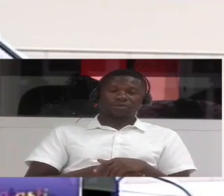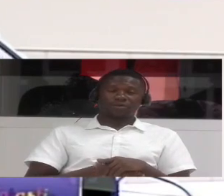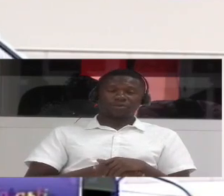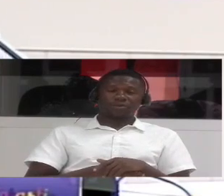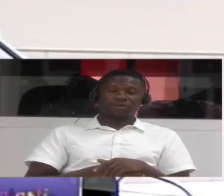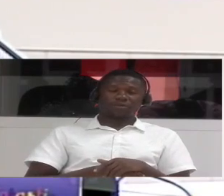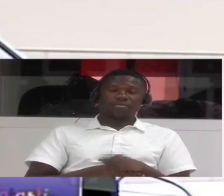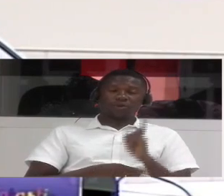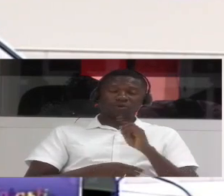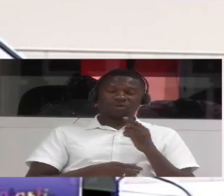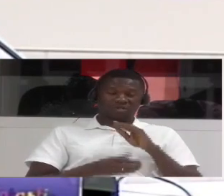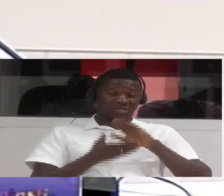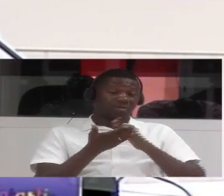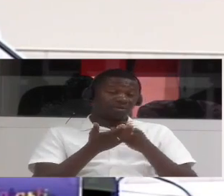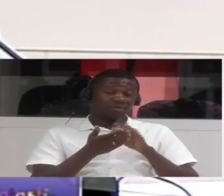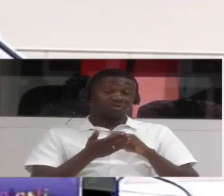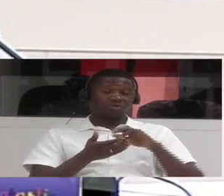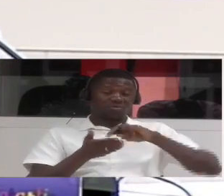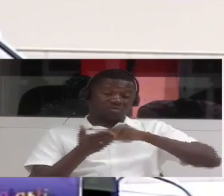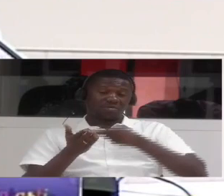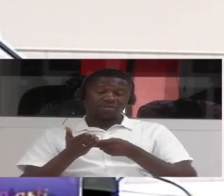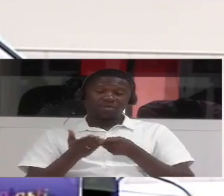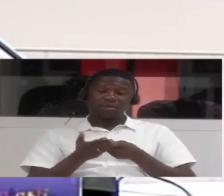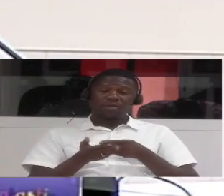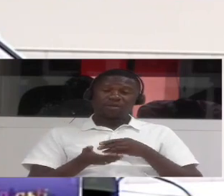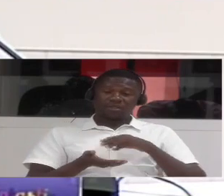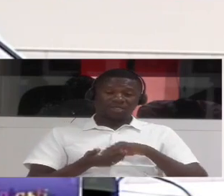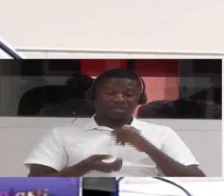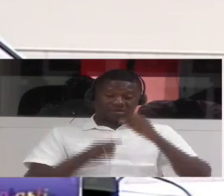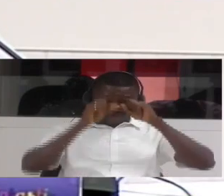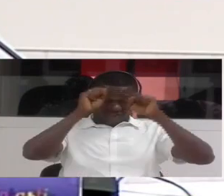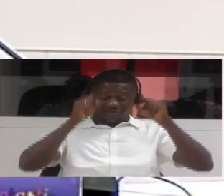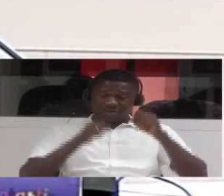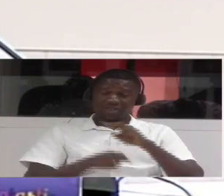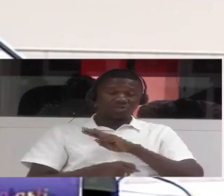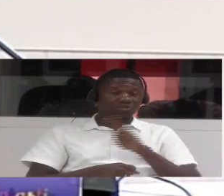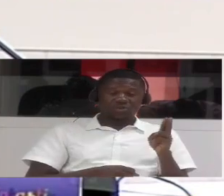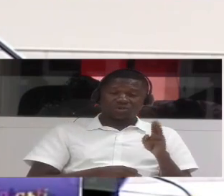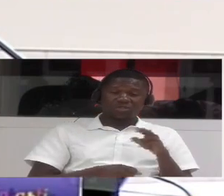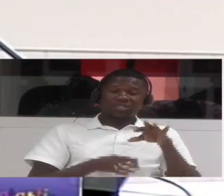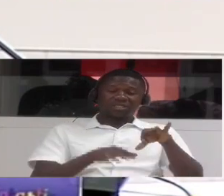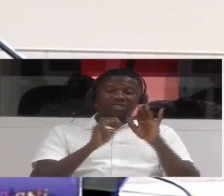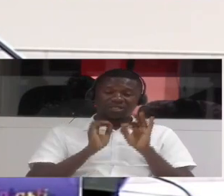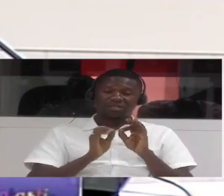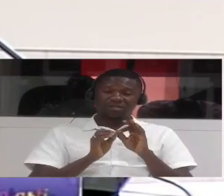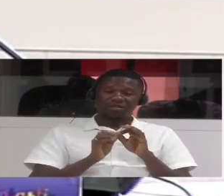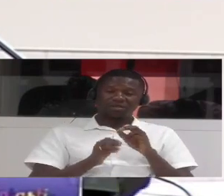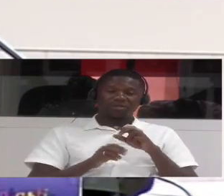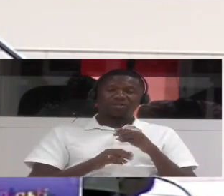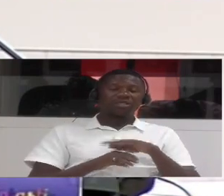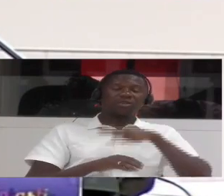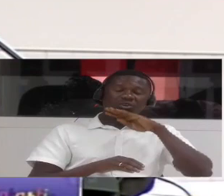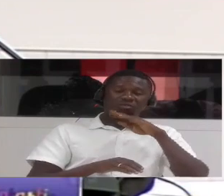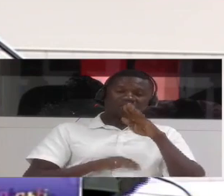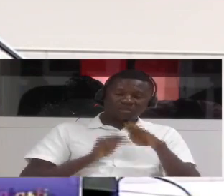what you can interpret it to mean that the government is not taking, enough steps to